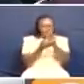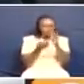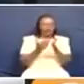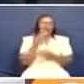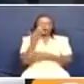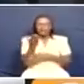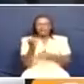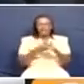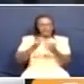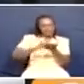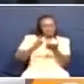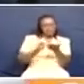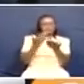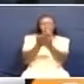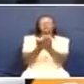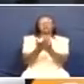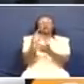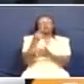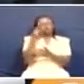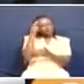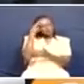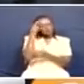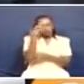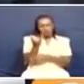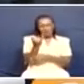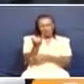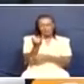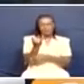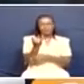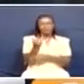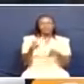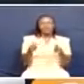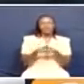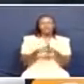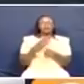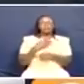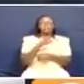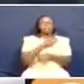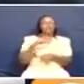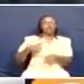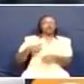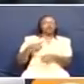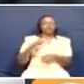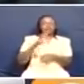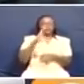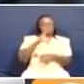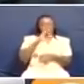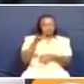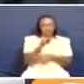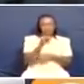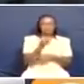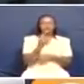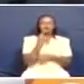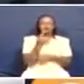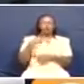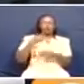written submissions. For the simple reason, my Lord, that as my Lord Chief Justice indicated, we have a duty